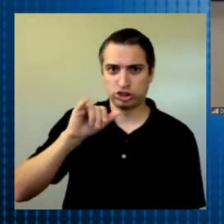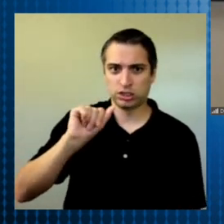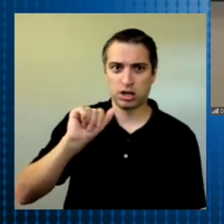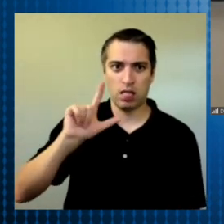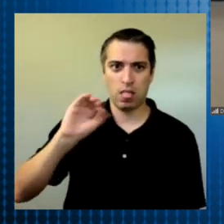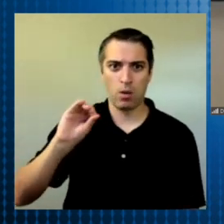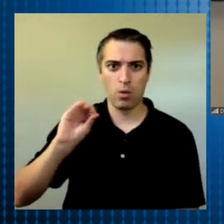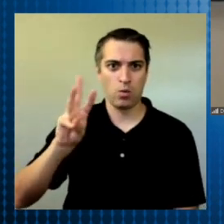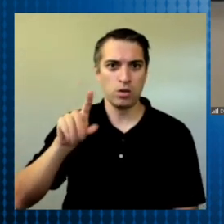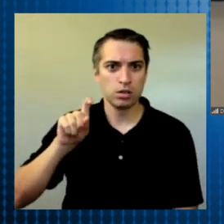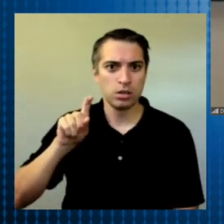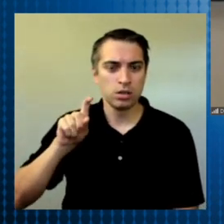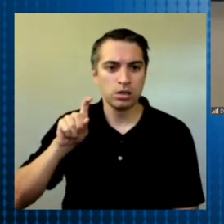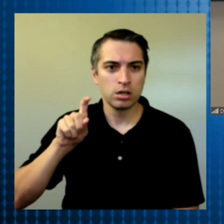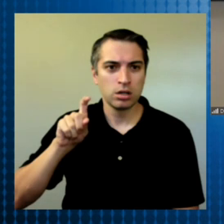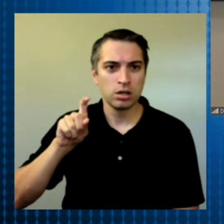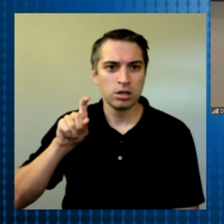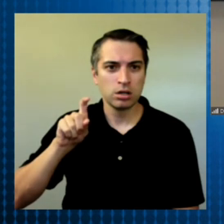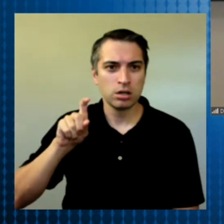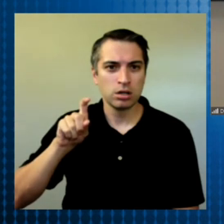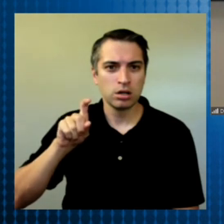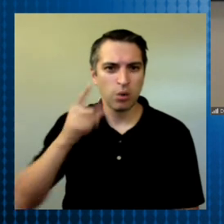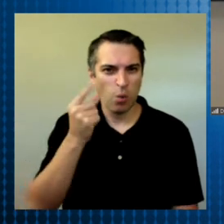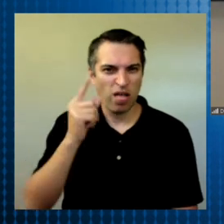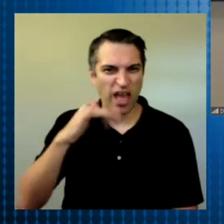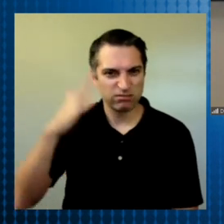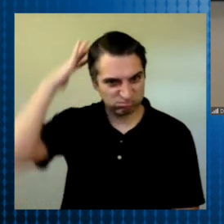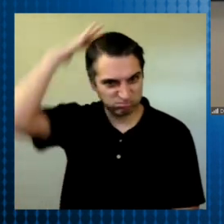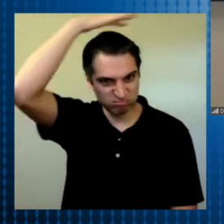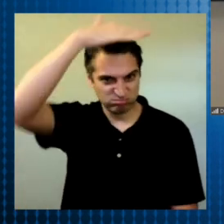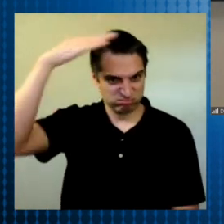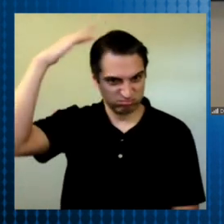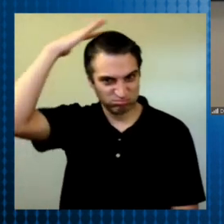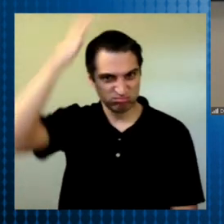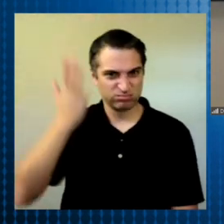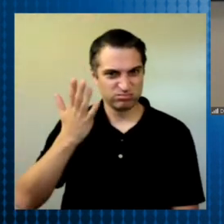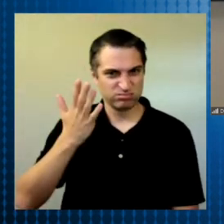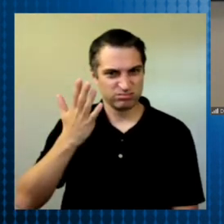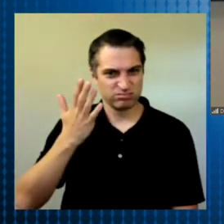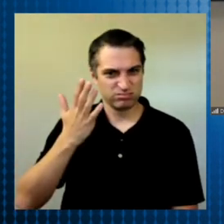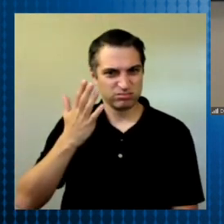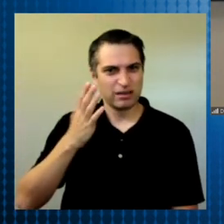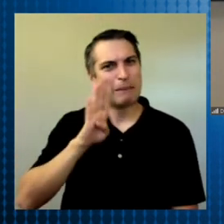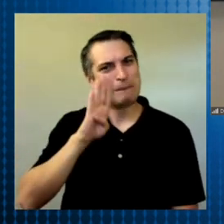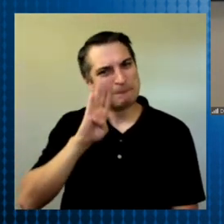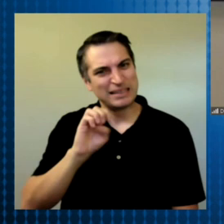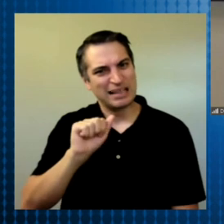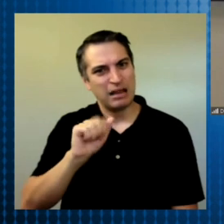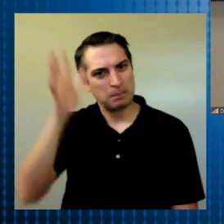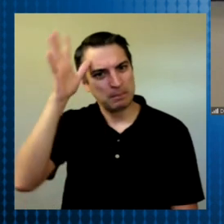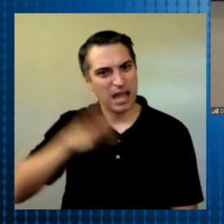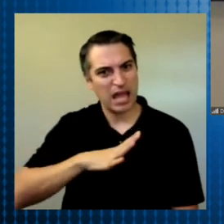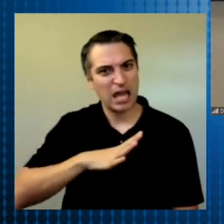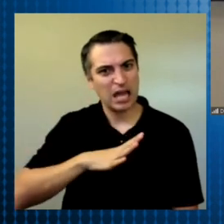What is that? That mess in your hair, boy. Stop. Be a man. And walked